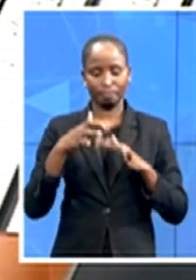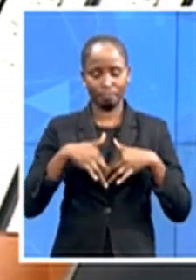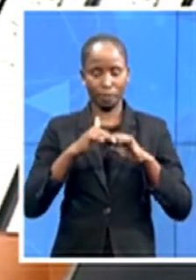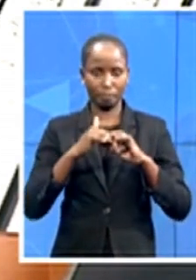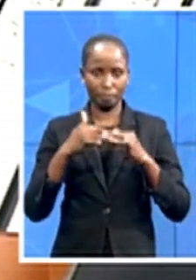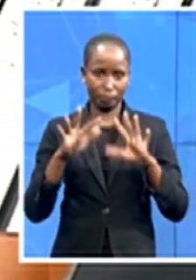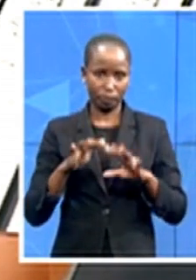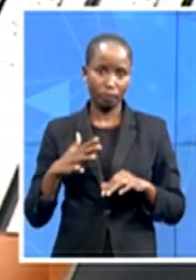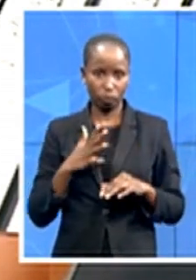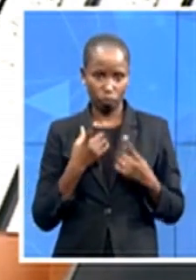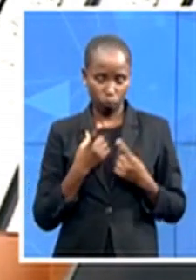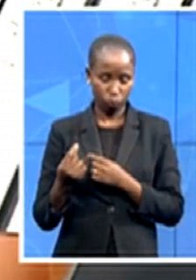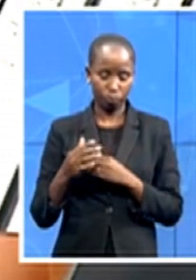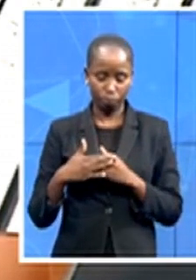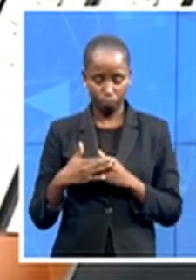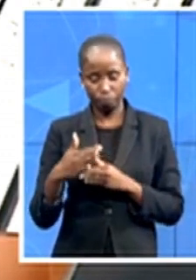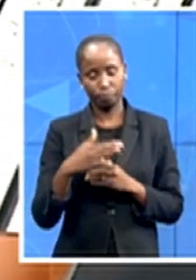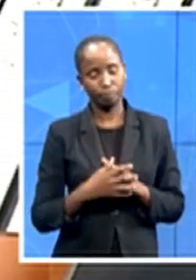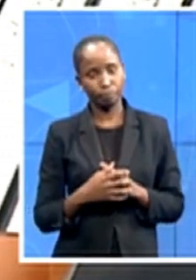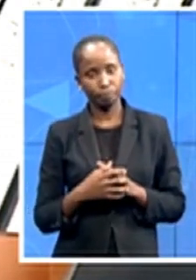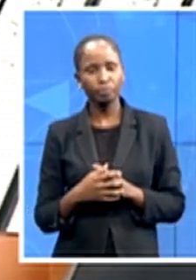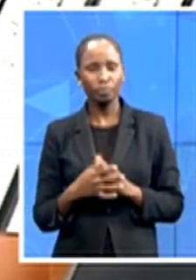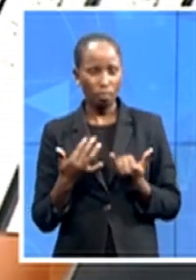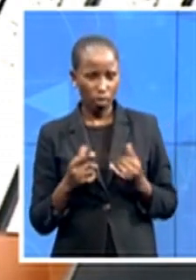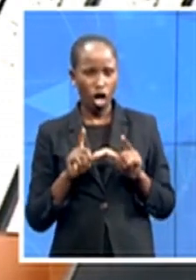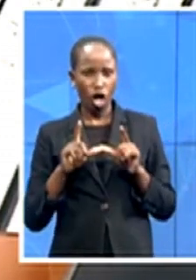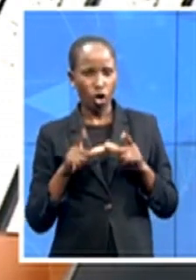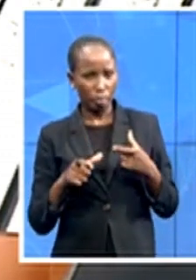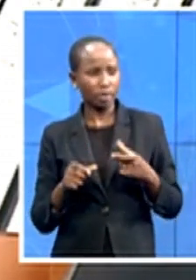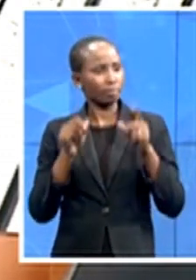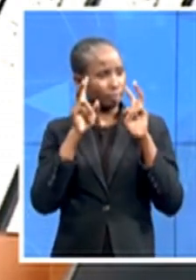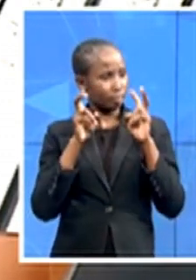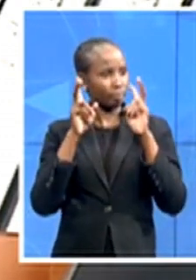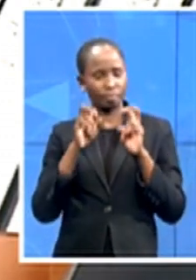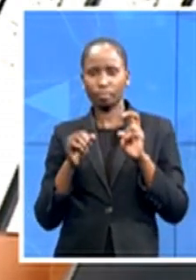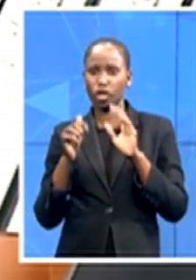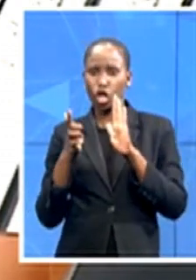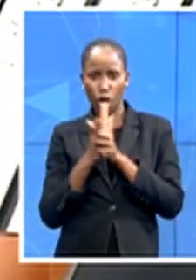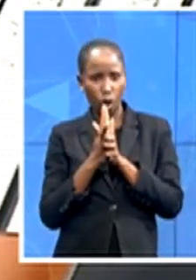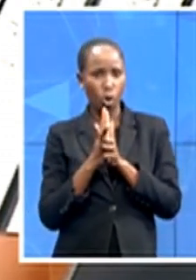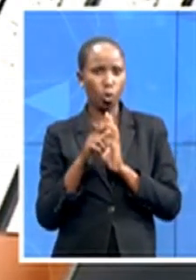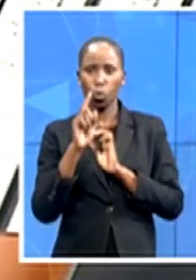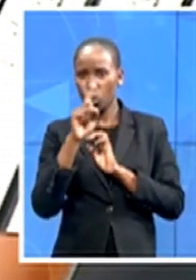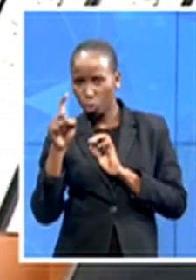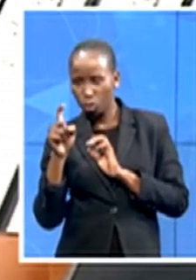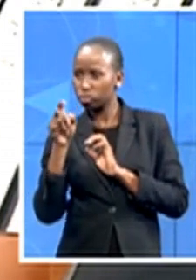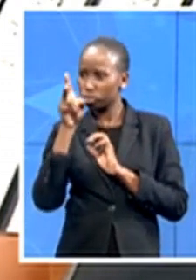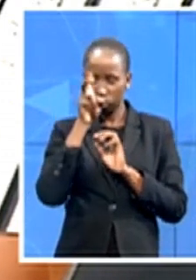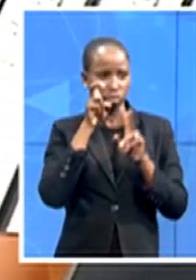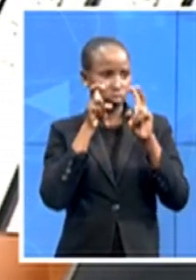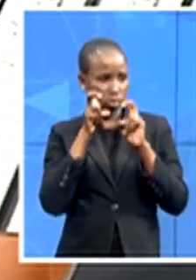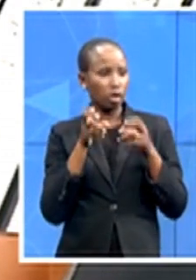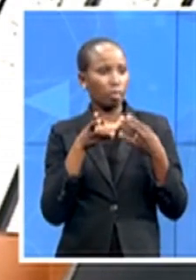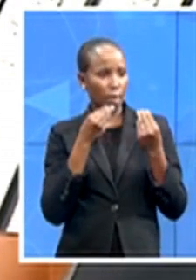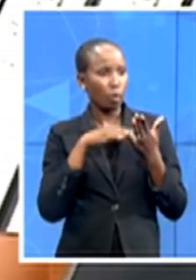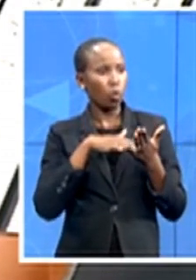has heard, law enforcement agencies were deliberately weakened to limit their ability to act against